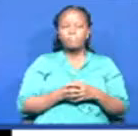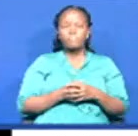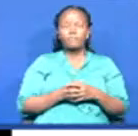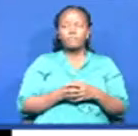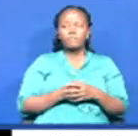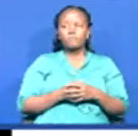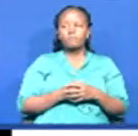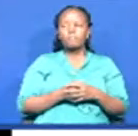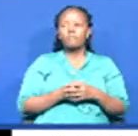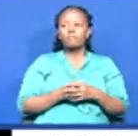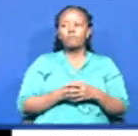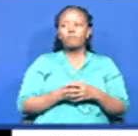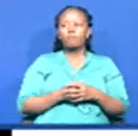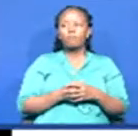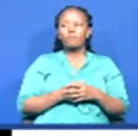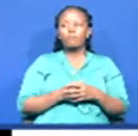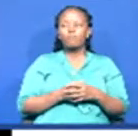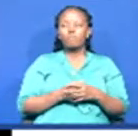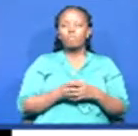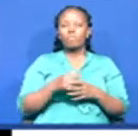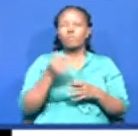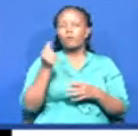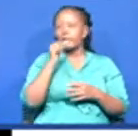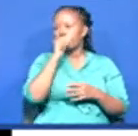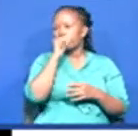Do we have another roaming microphone?